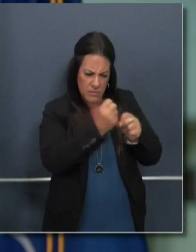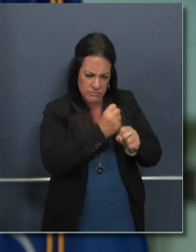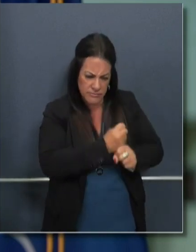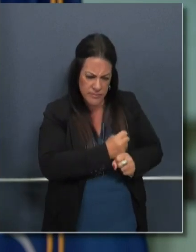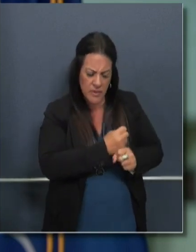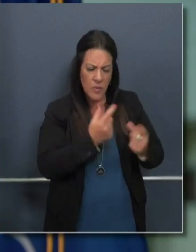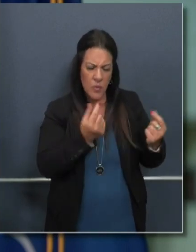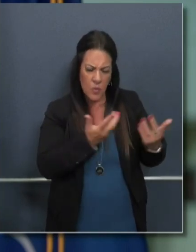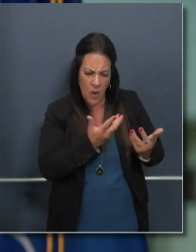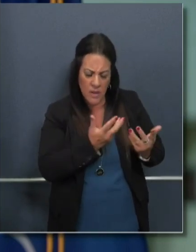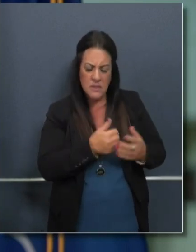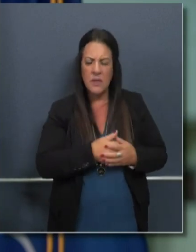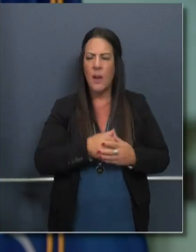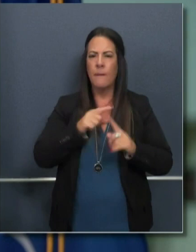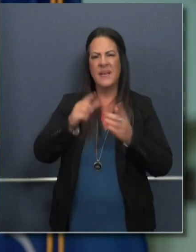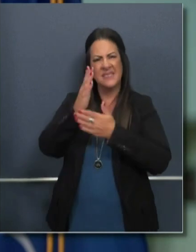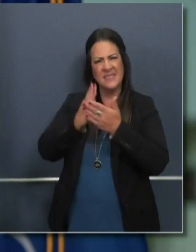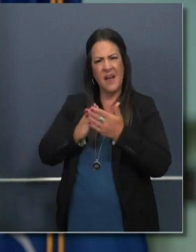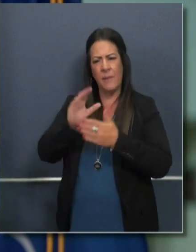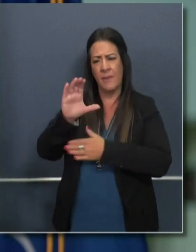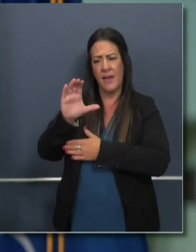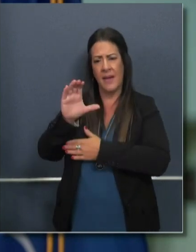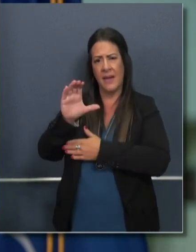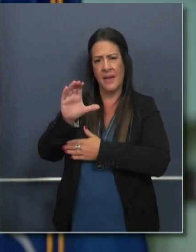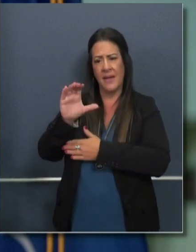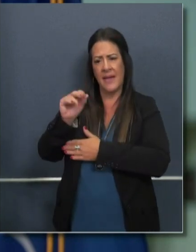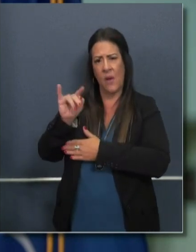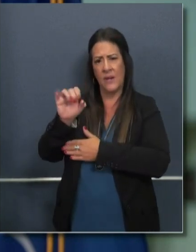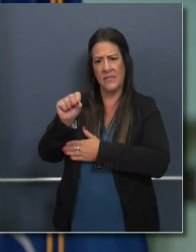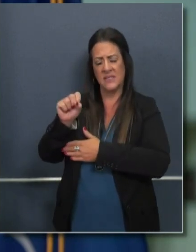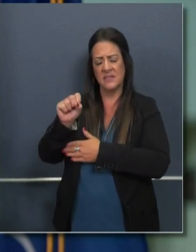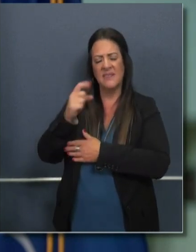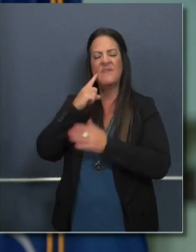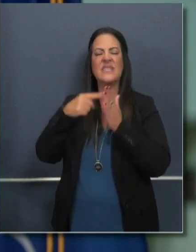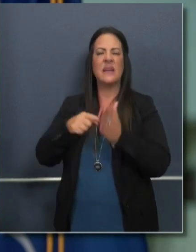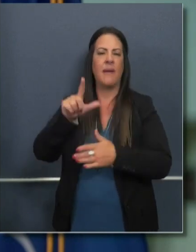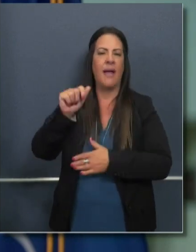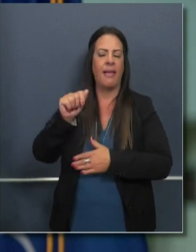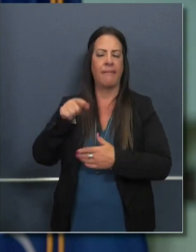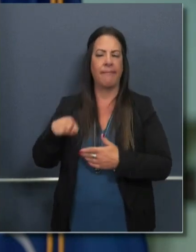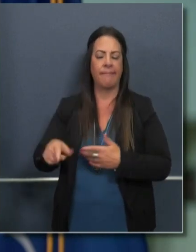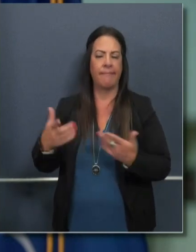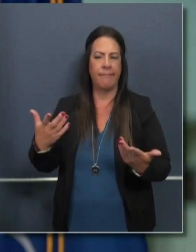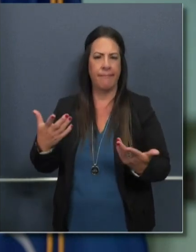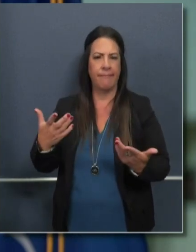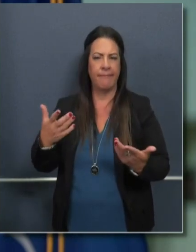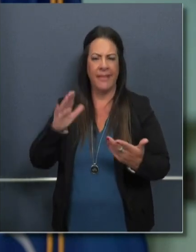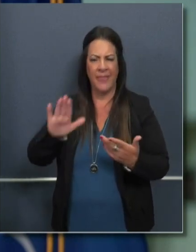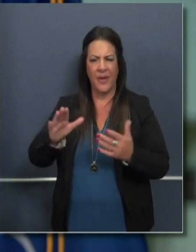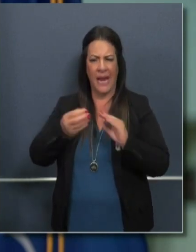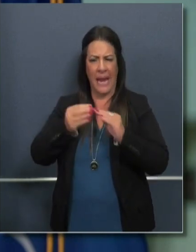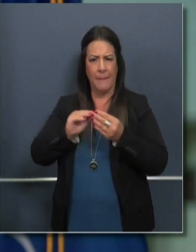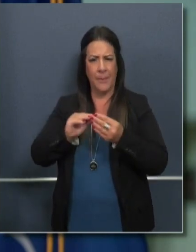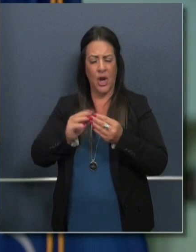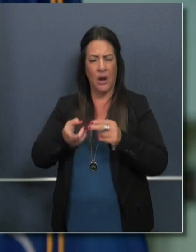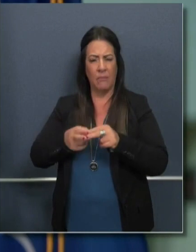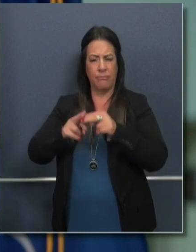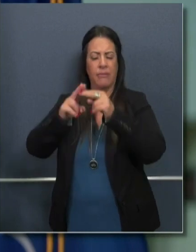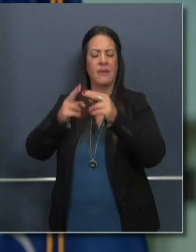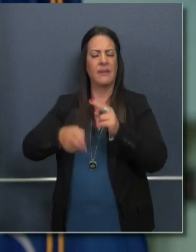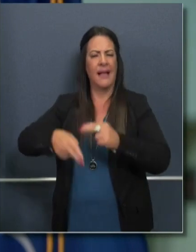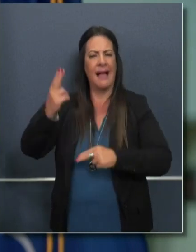ahead without meeting certain metrics, LA County being a good example of that, failing to keep its number of new cases below